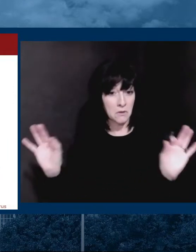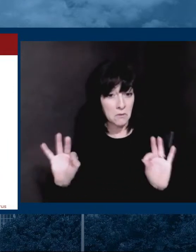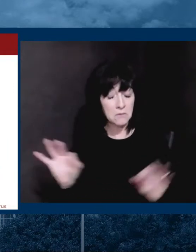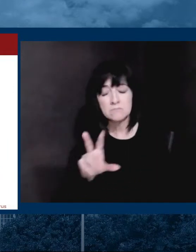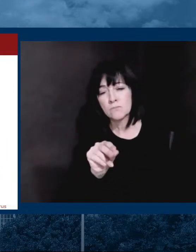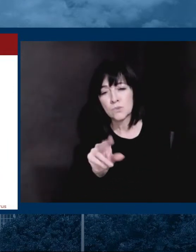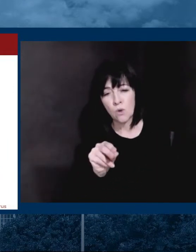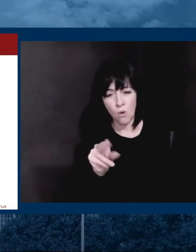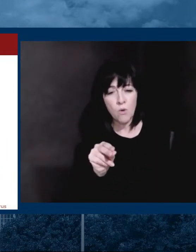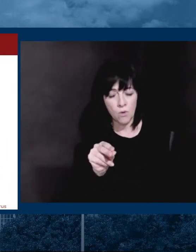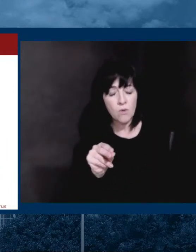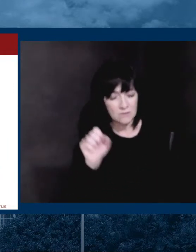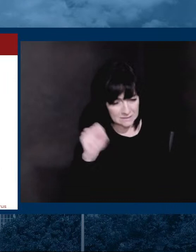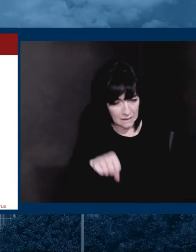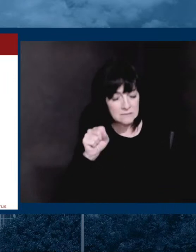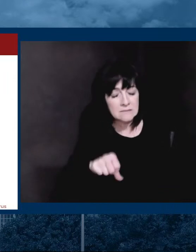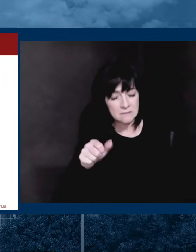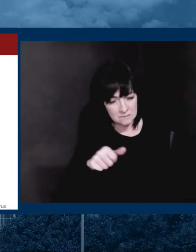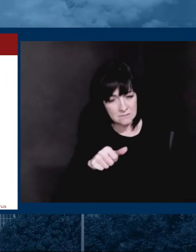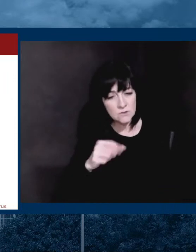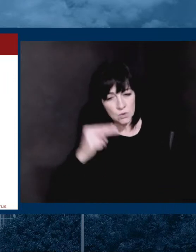in Sussex County.